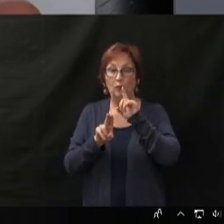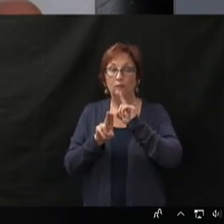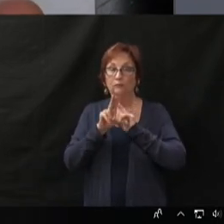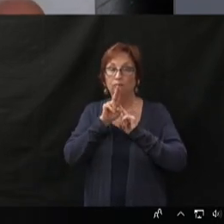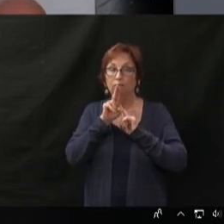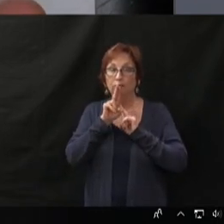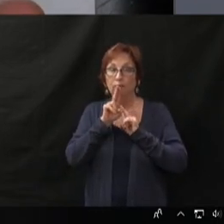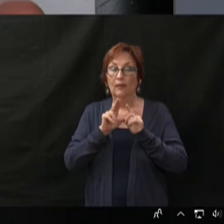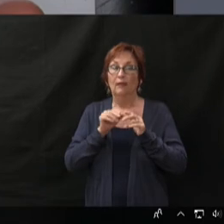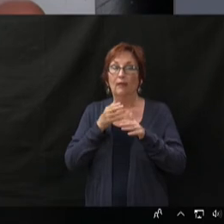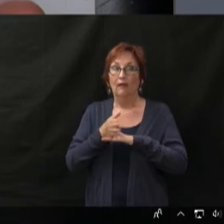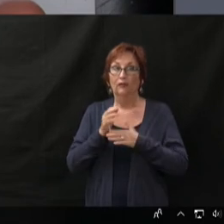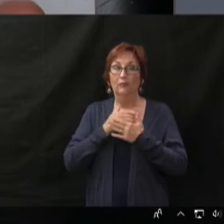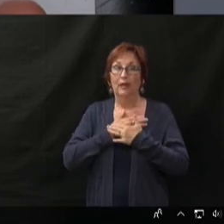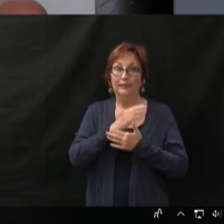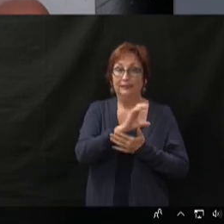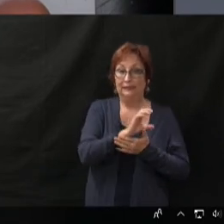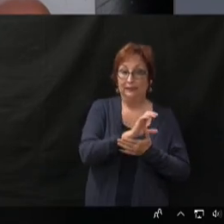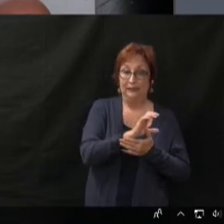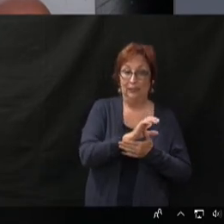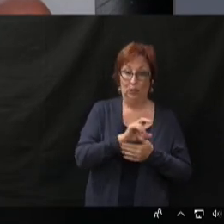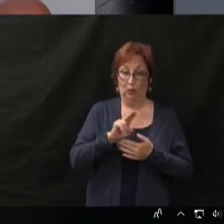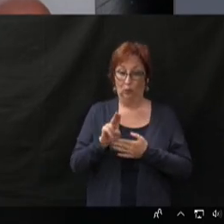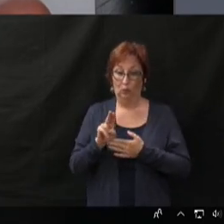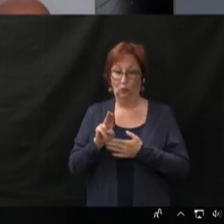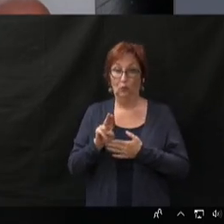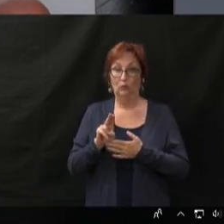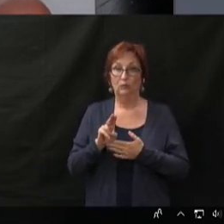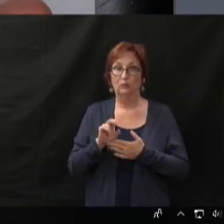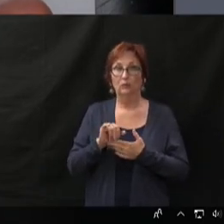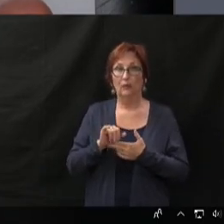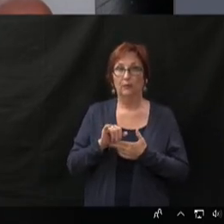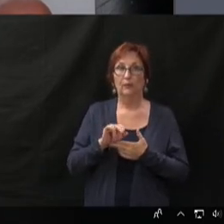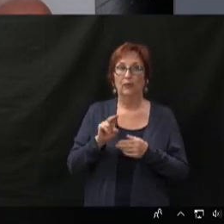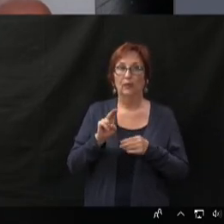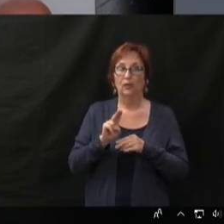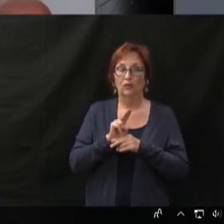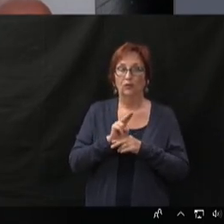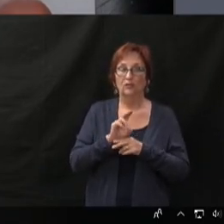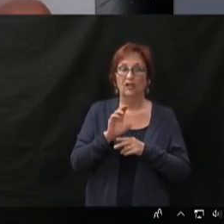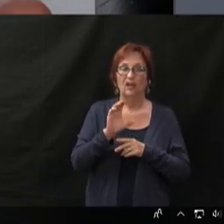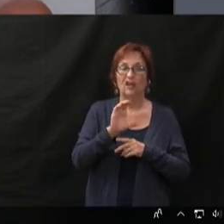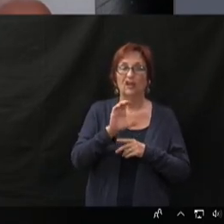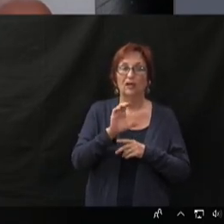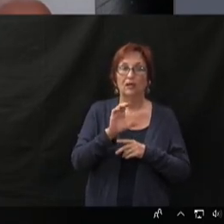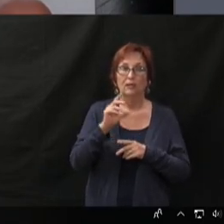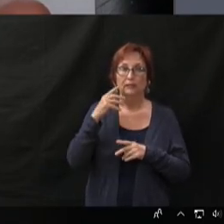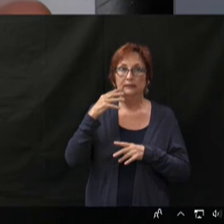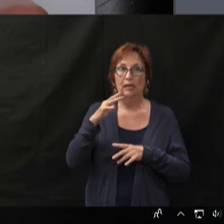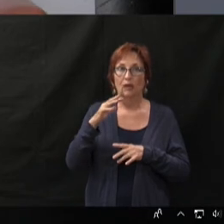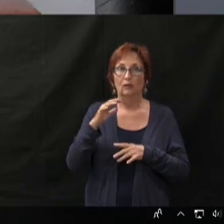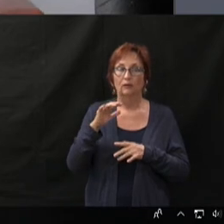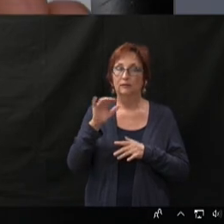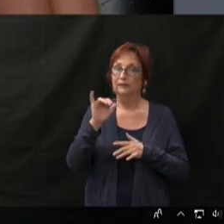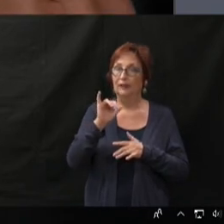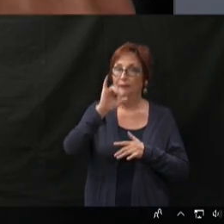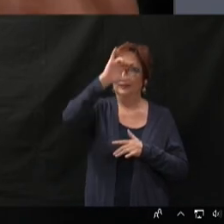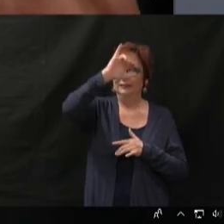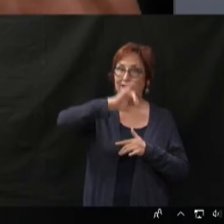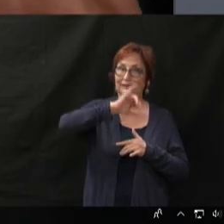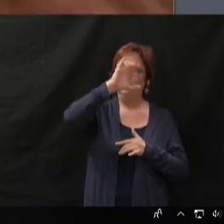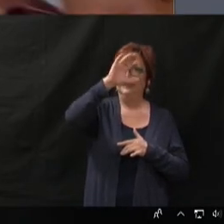after my C, so I'm going to spell the k sound with a C, like in cat.